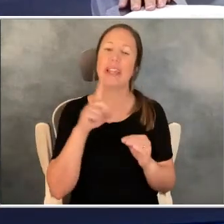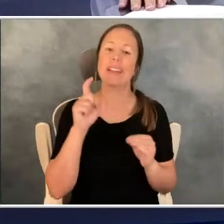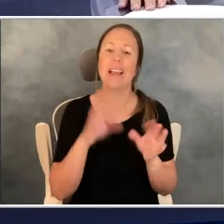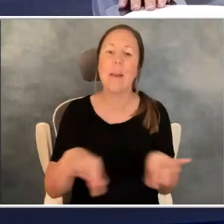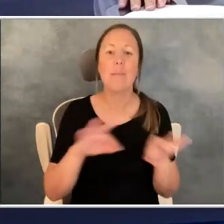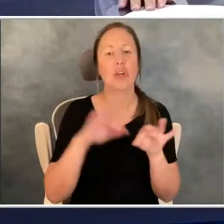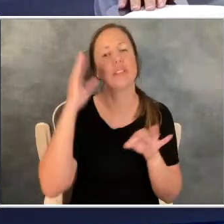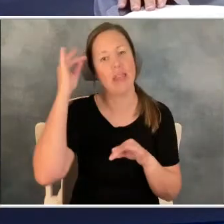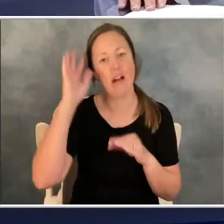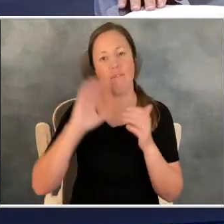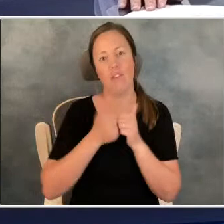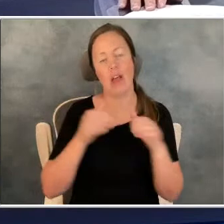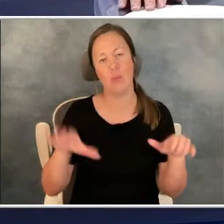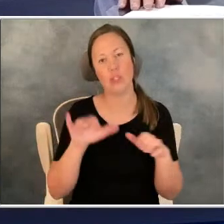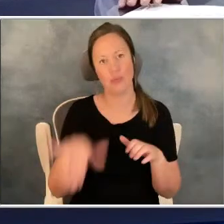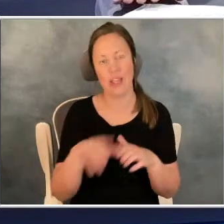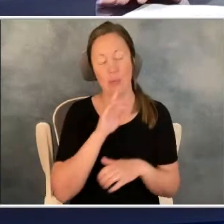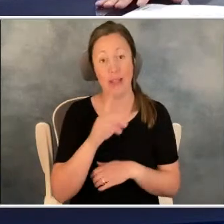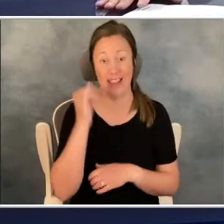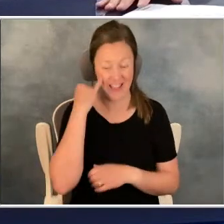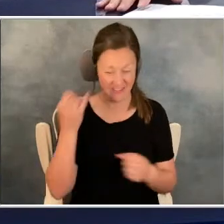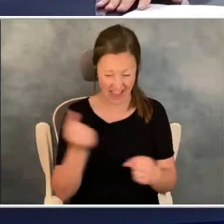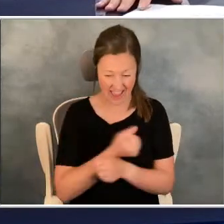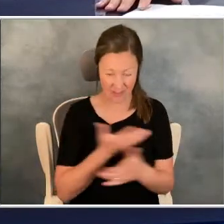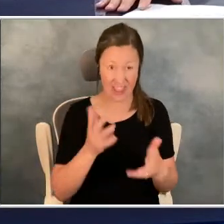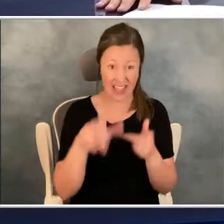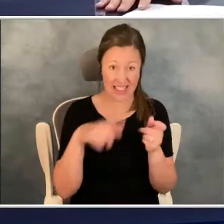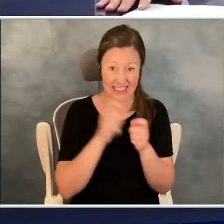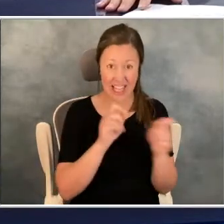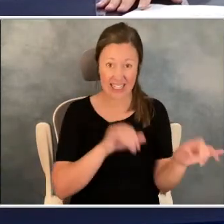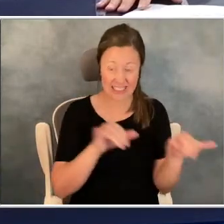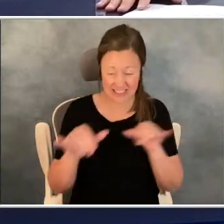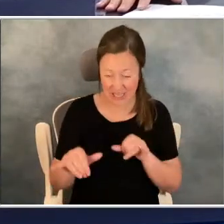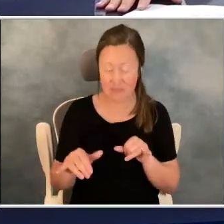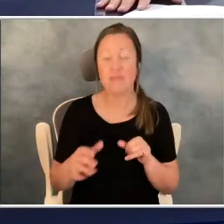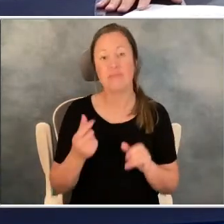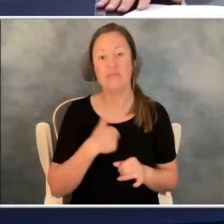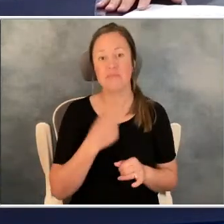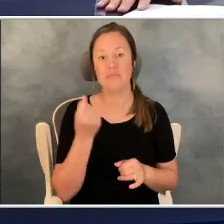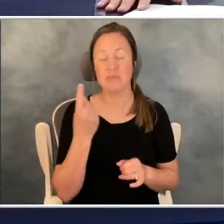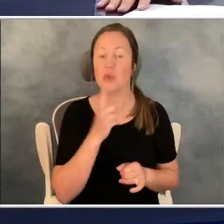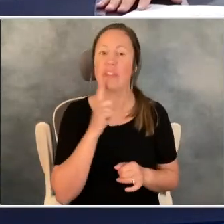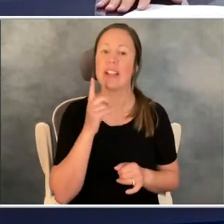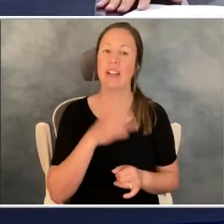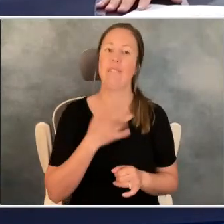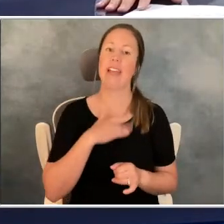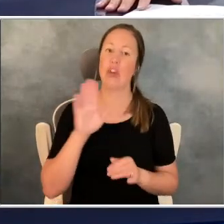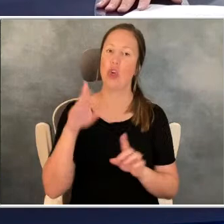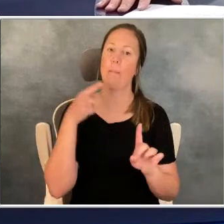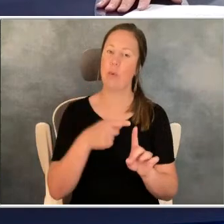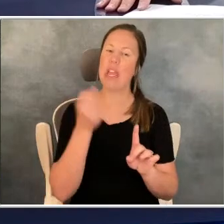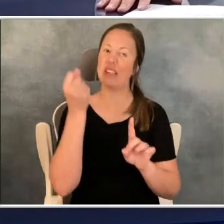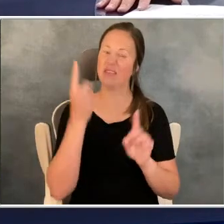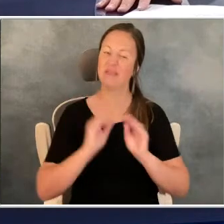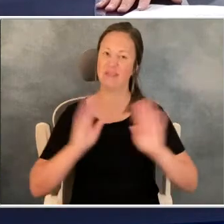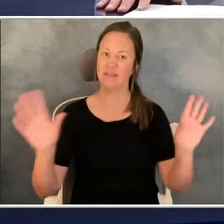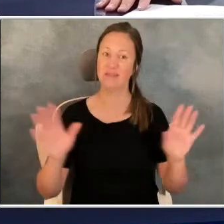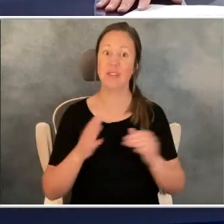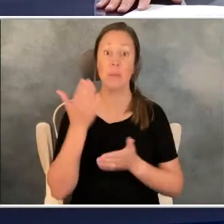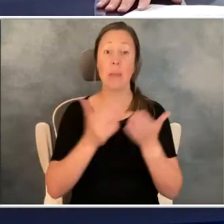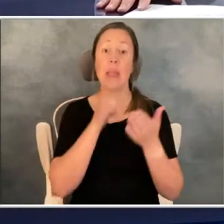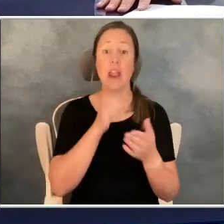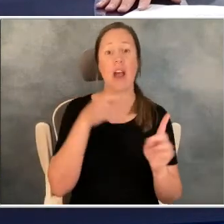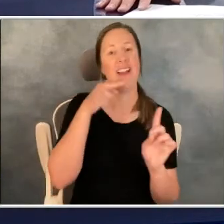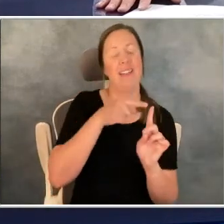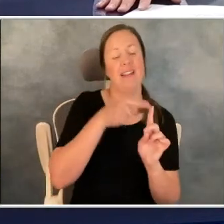the same, I get it, and yet I think your point's well taken that it may not be the actual drug, it may be other ways and